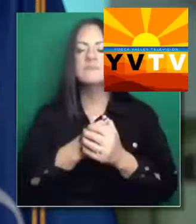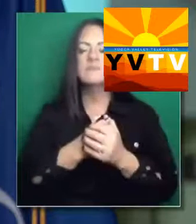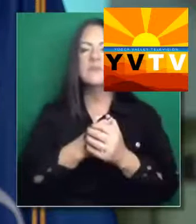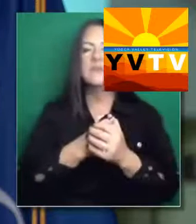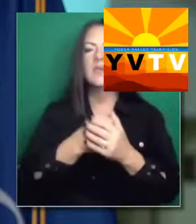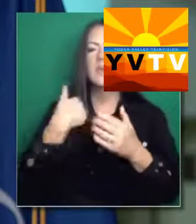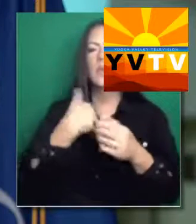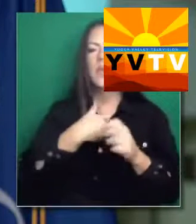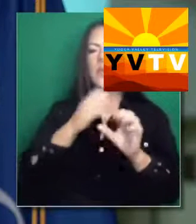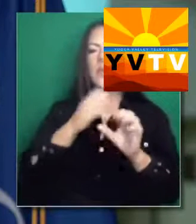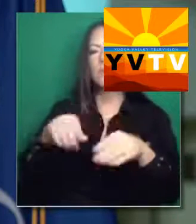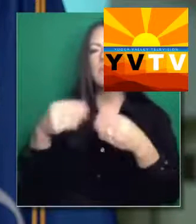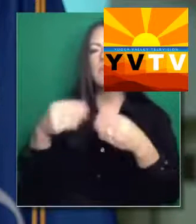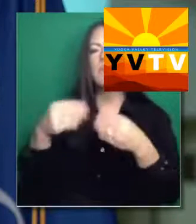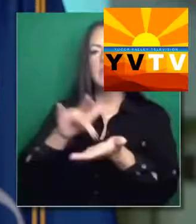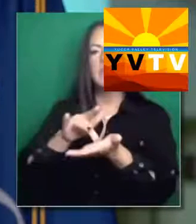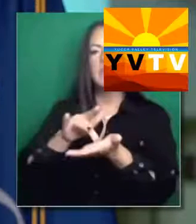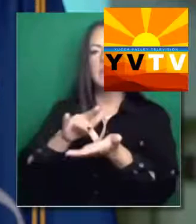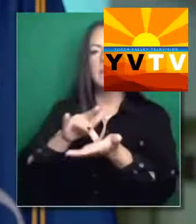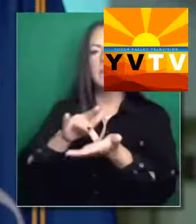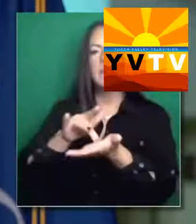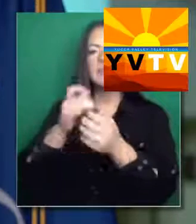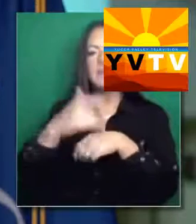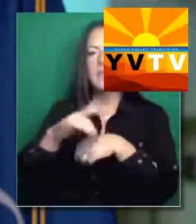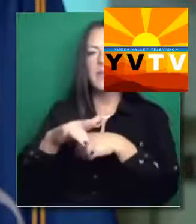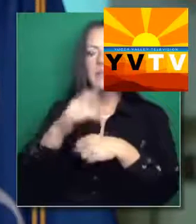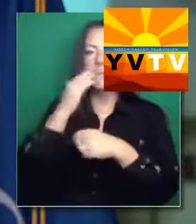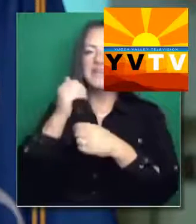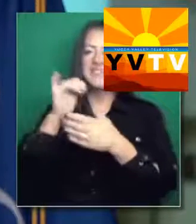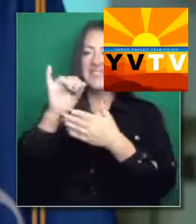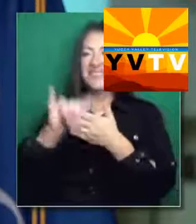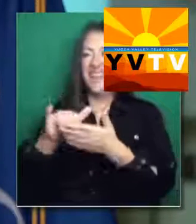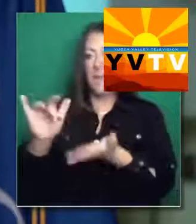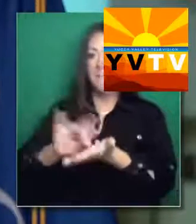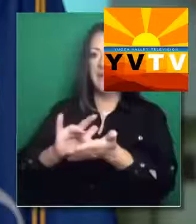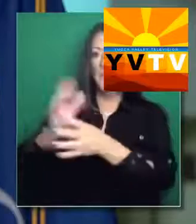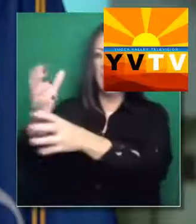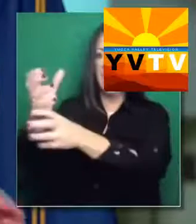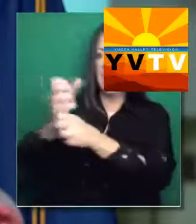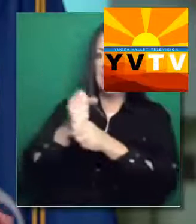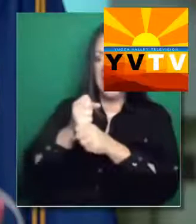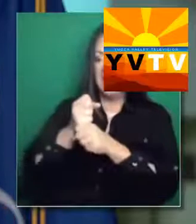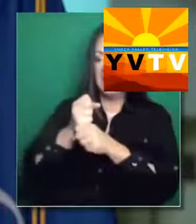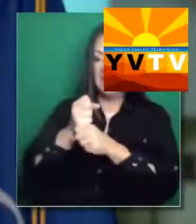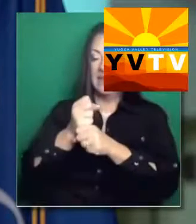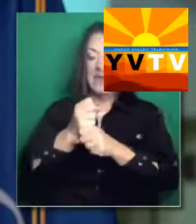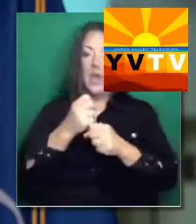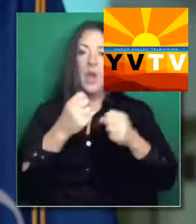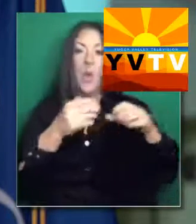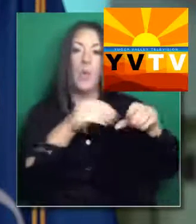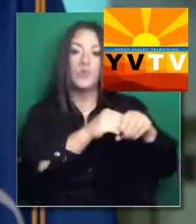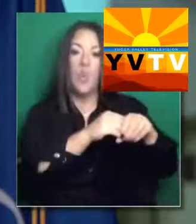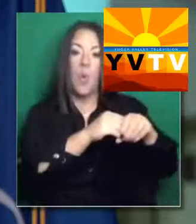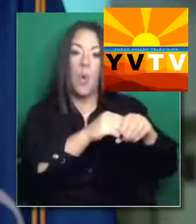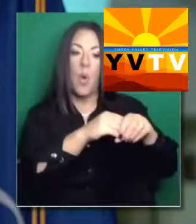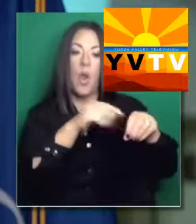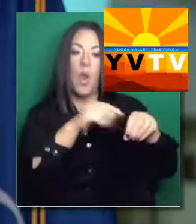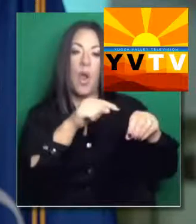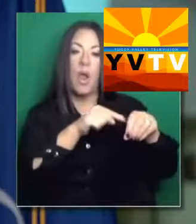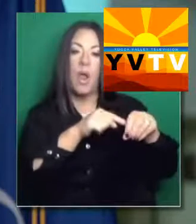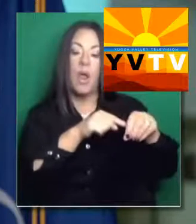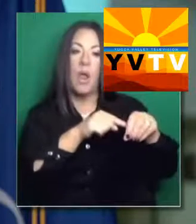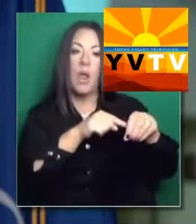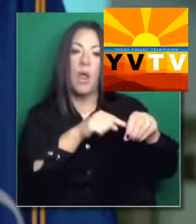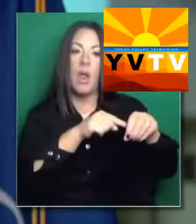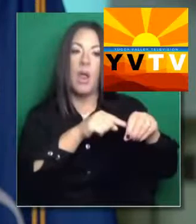having doses and some that can expire. Remember, these vaccines can last a long time, but once you pull out of that vial and you